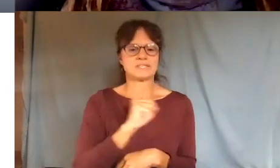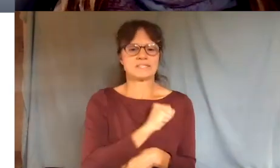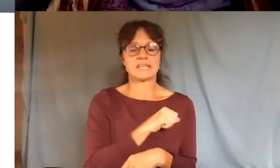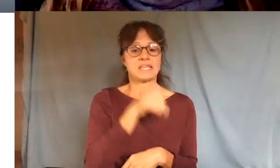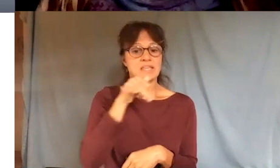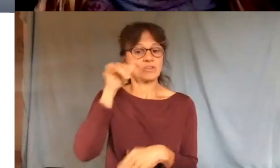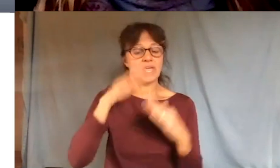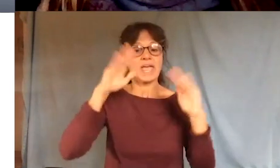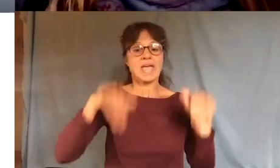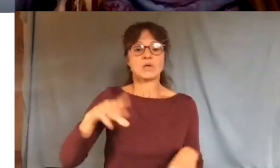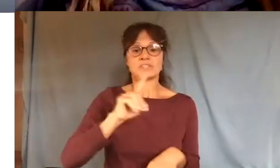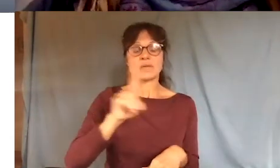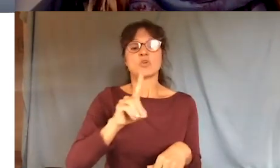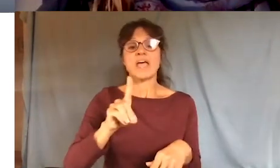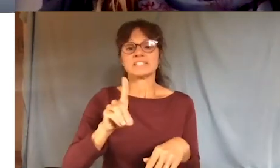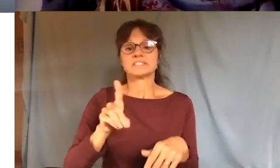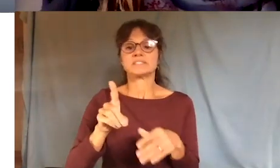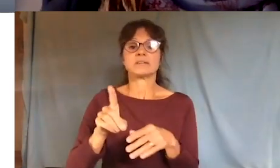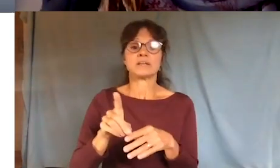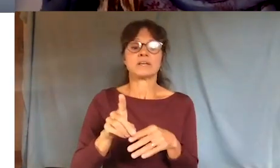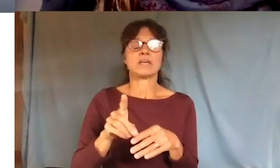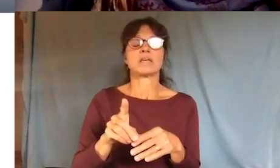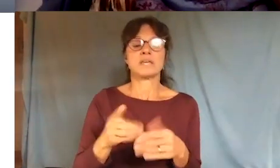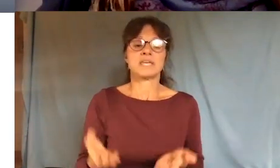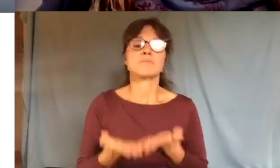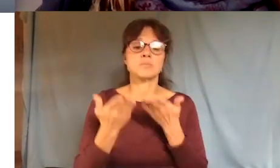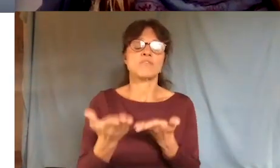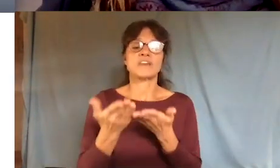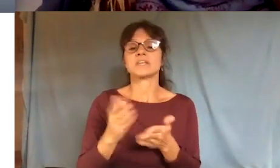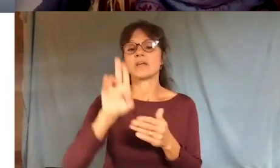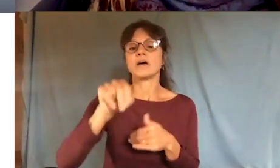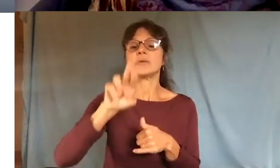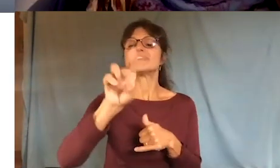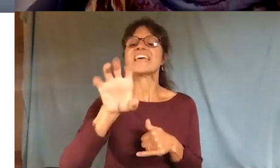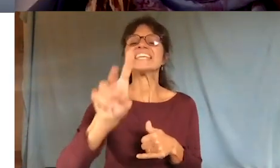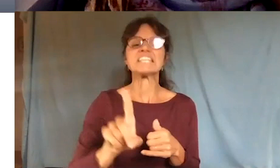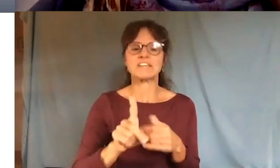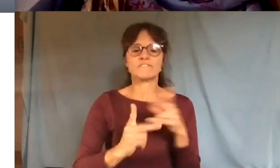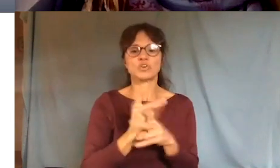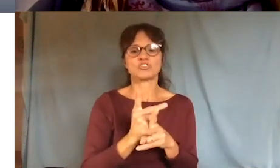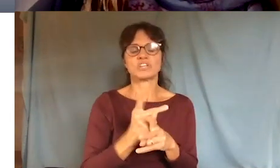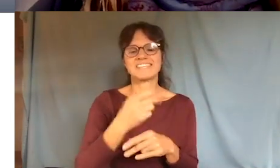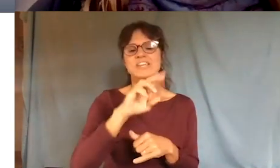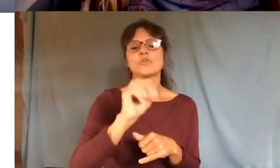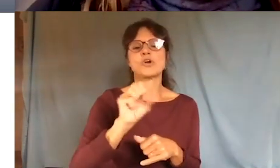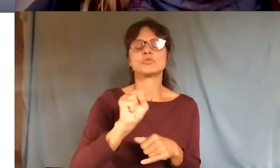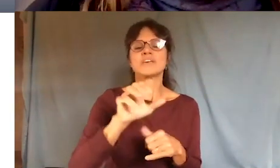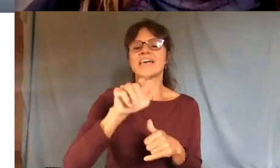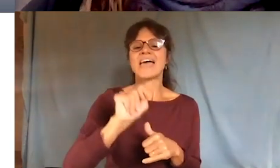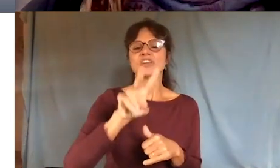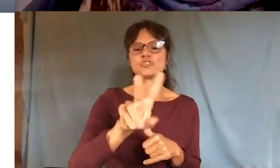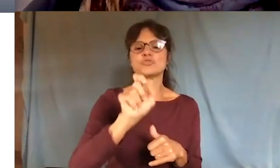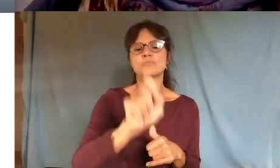Democrats released an updated version of the bill to reflect negotiation efforts, a HEROES Act 2.0, if you